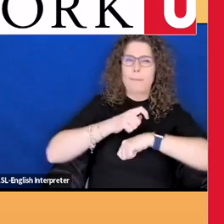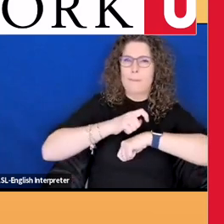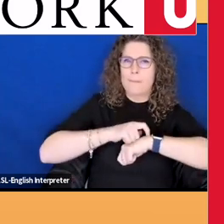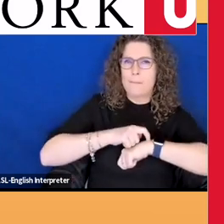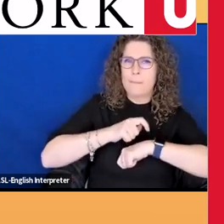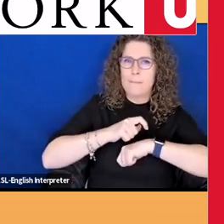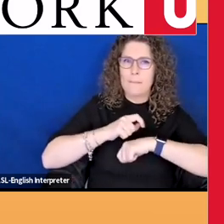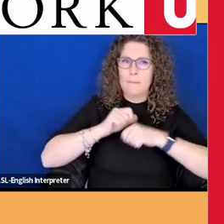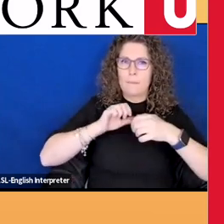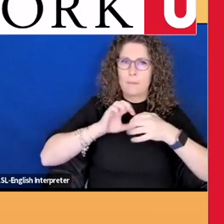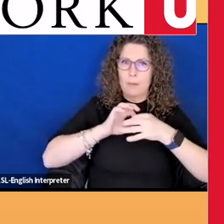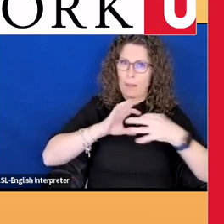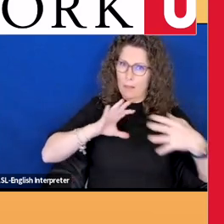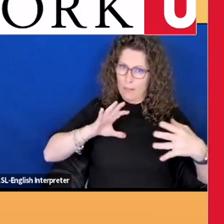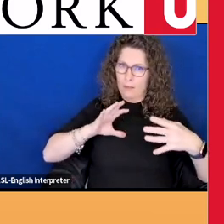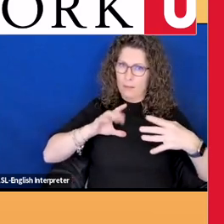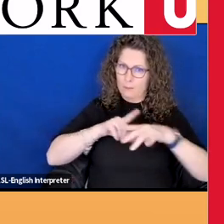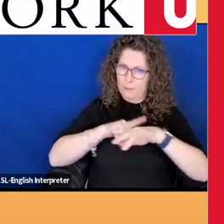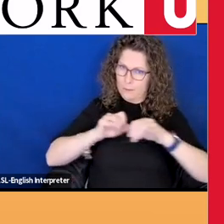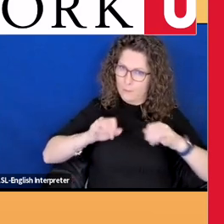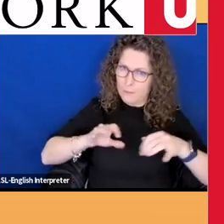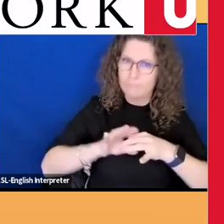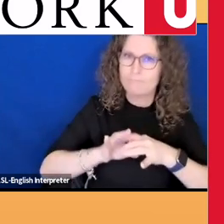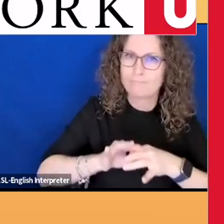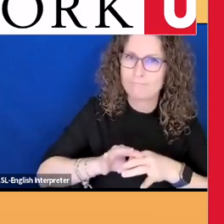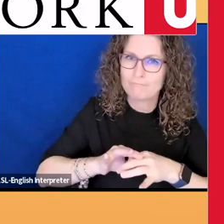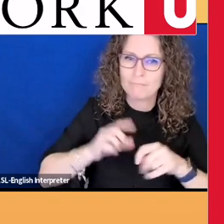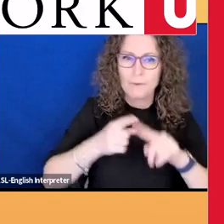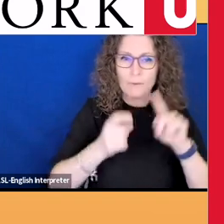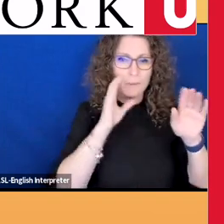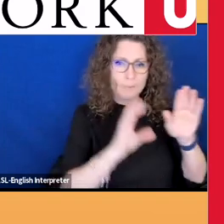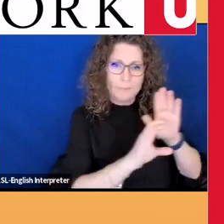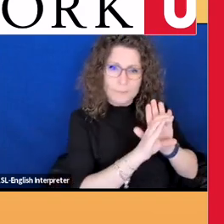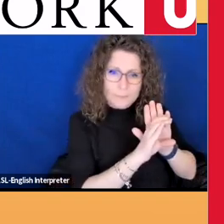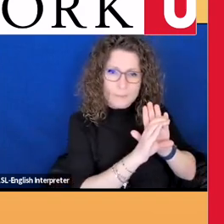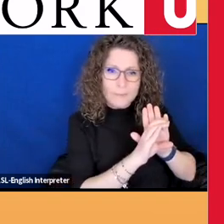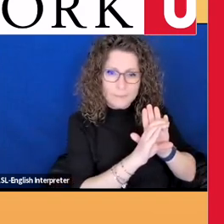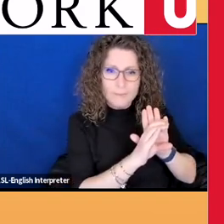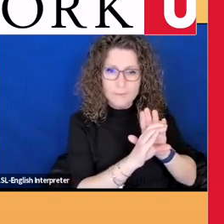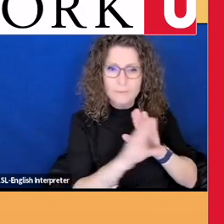other, through the image and through these words. We are making each other.